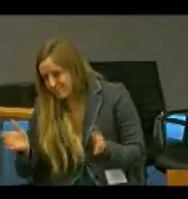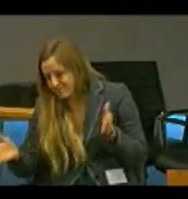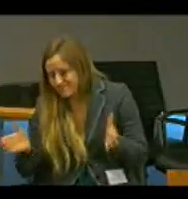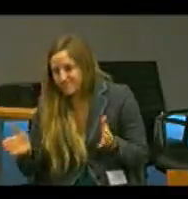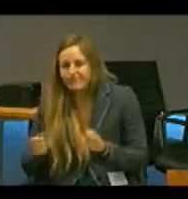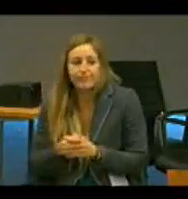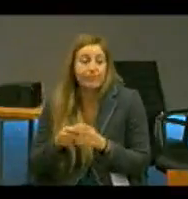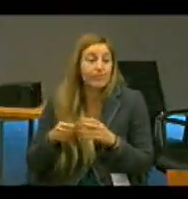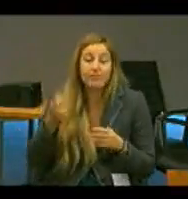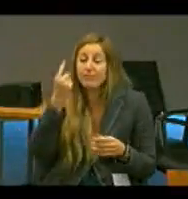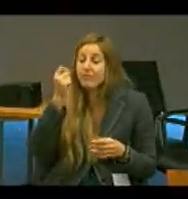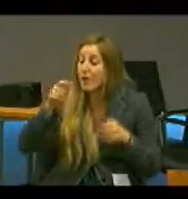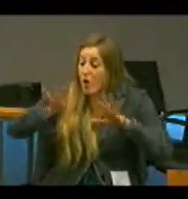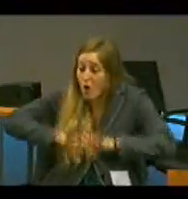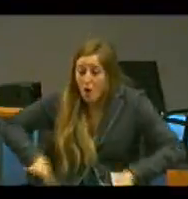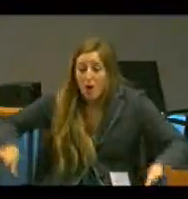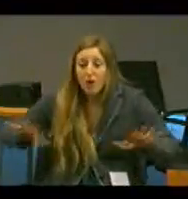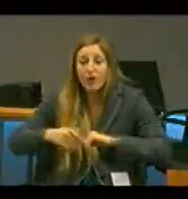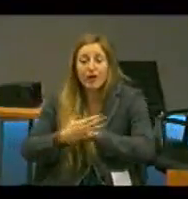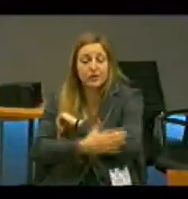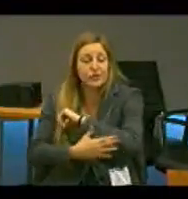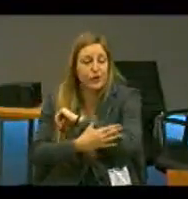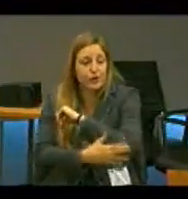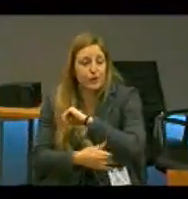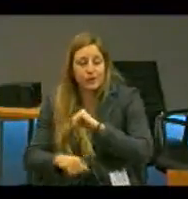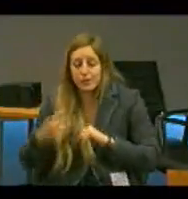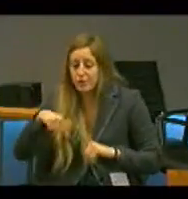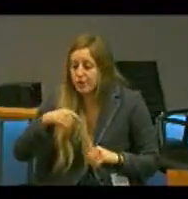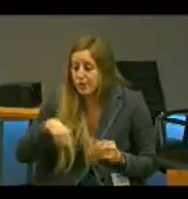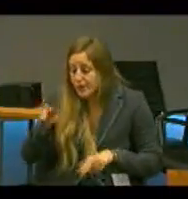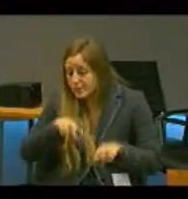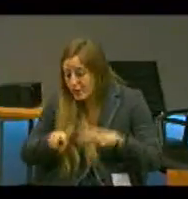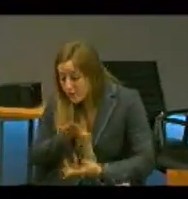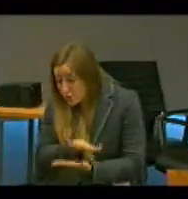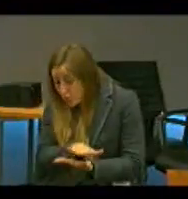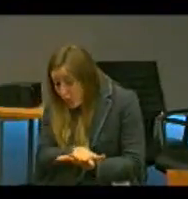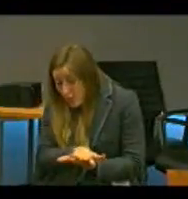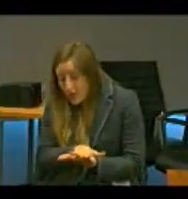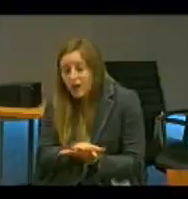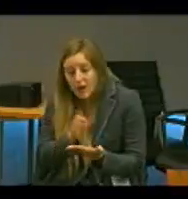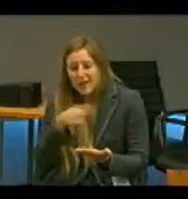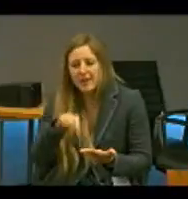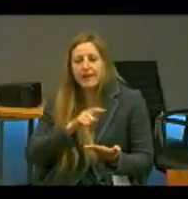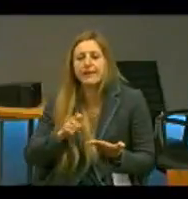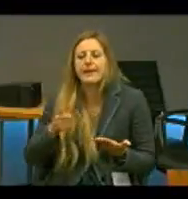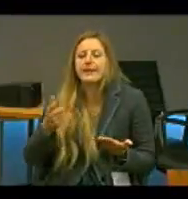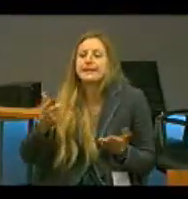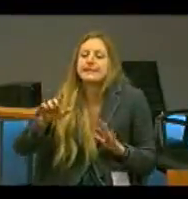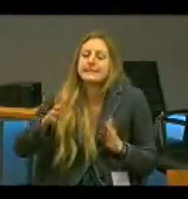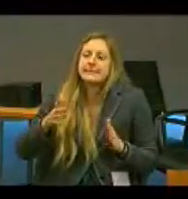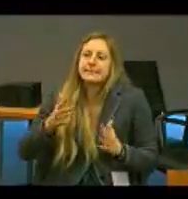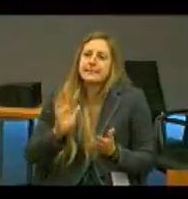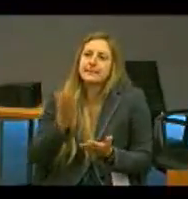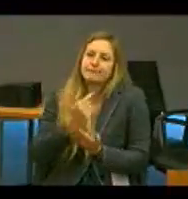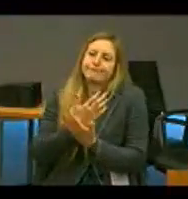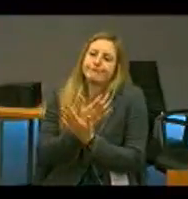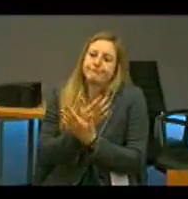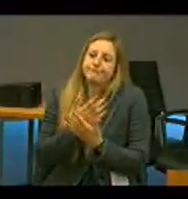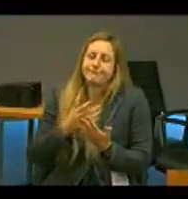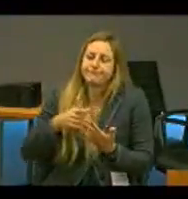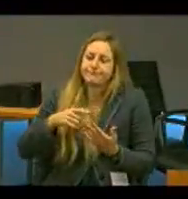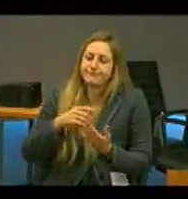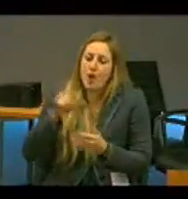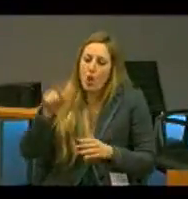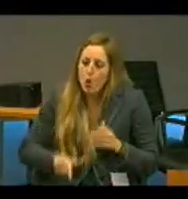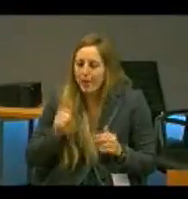all across the country, we're observing that schools that have been relaxing standards while believing doing so will tend